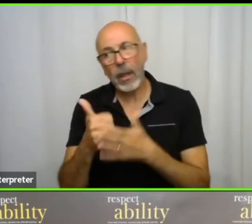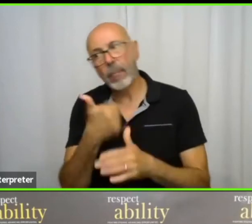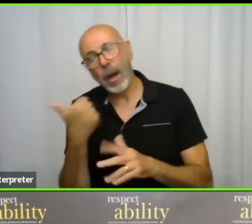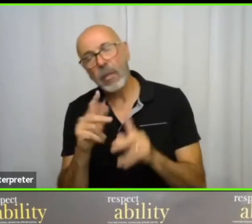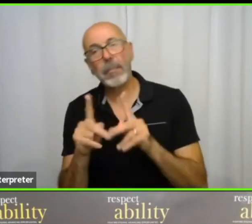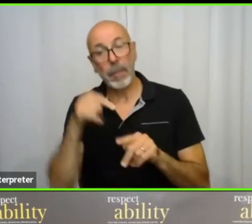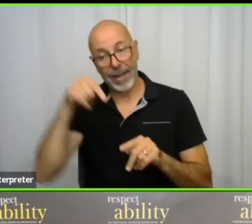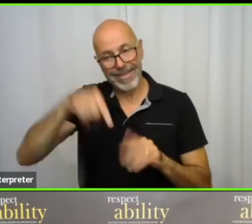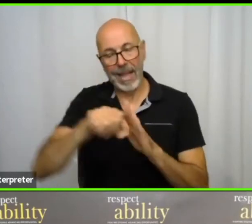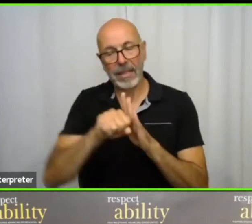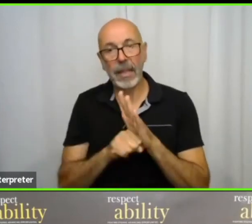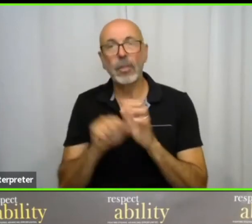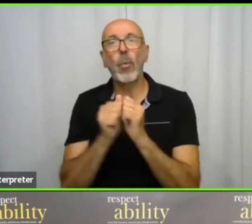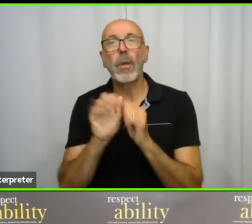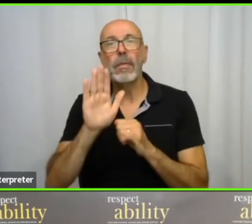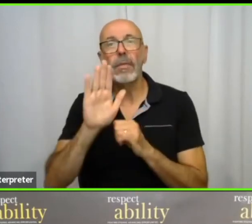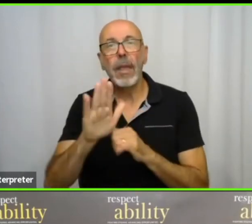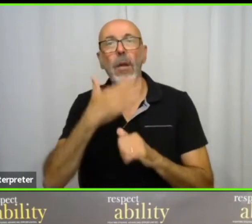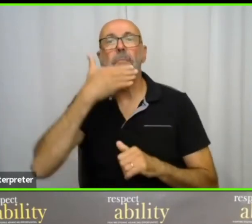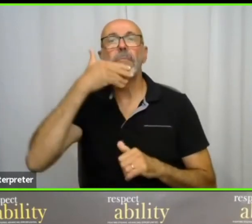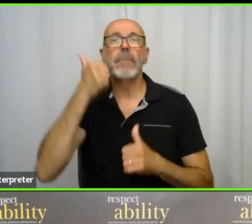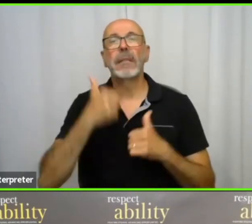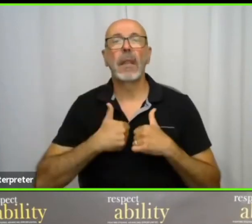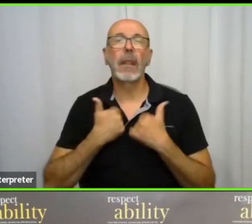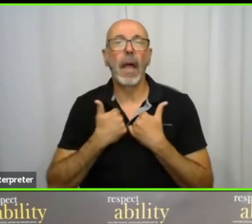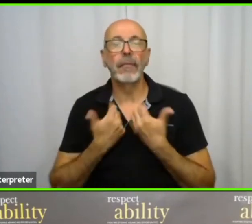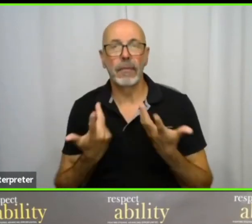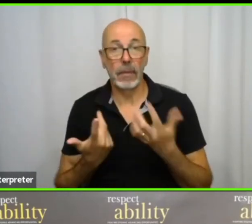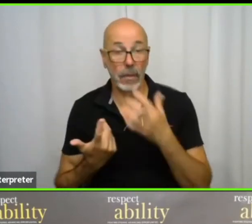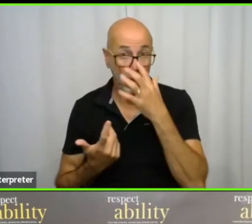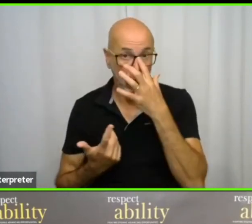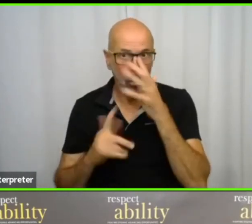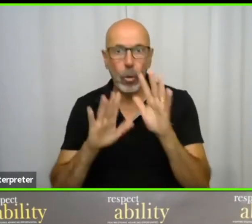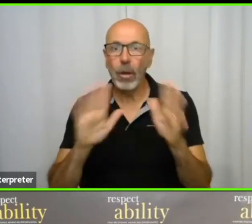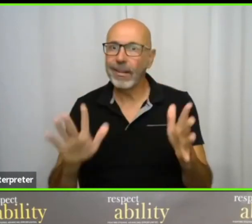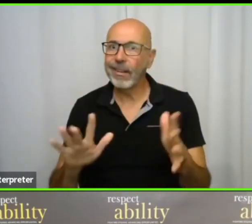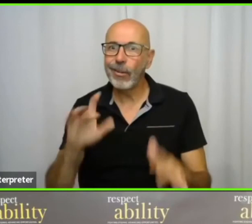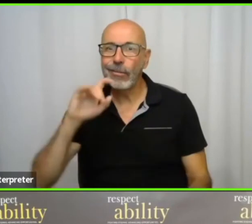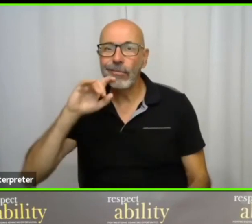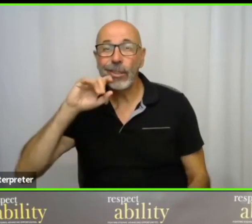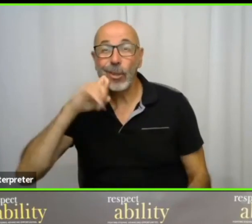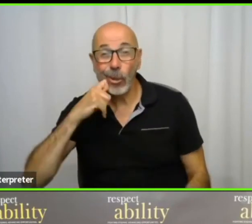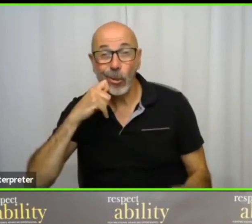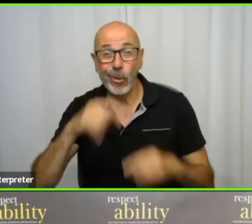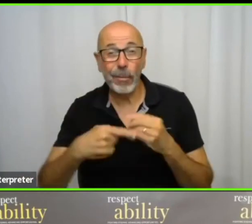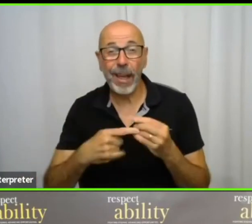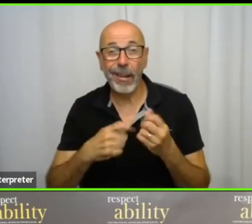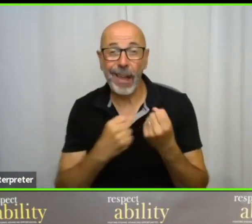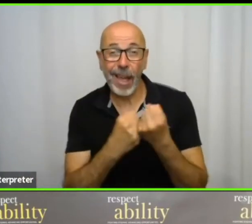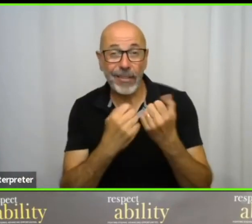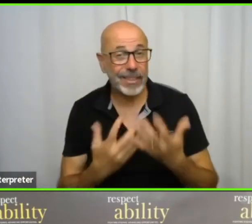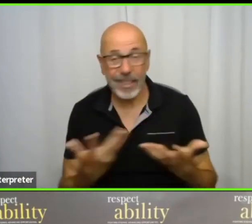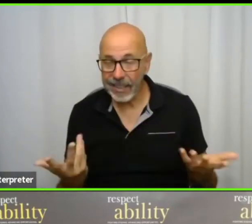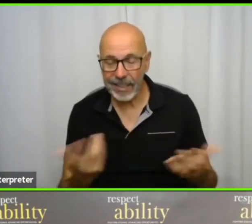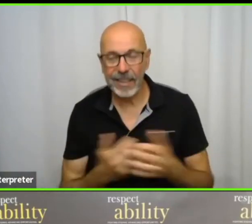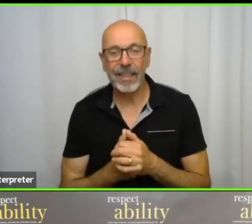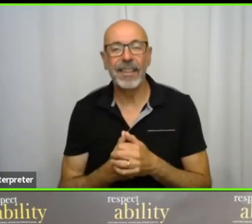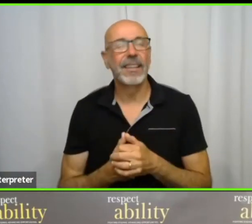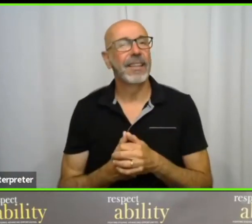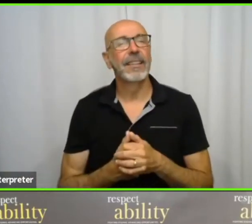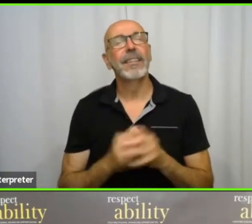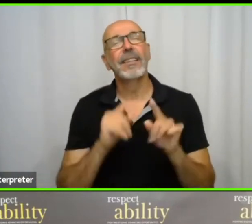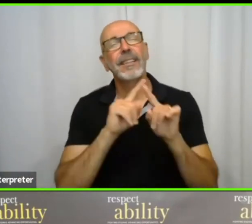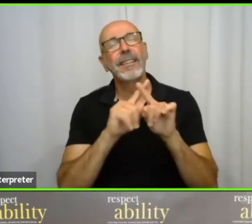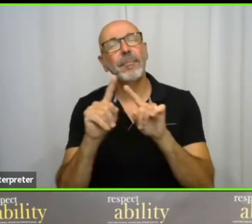state live their best life. So there's, what's really cool about advocacy is the advocacy game. There's many different